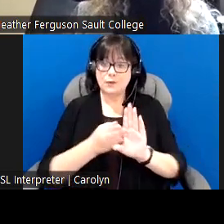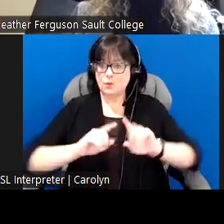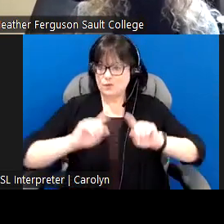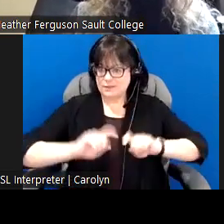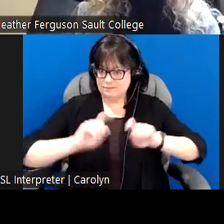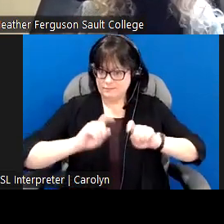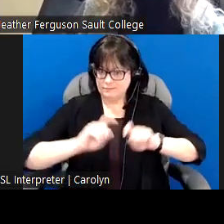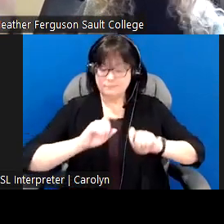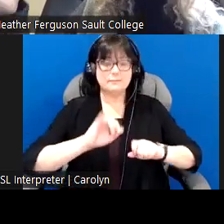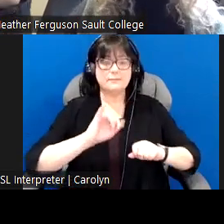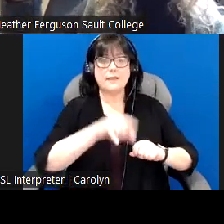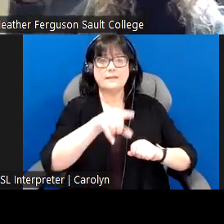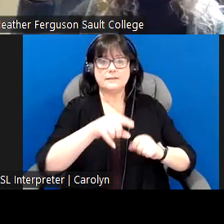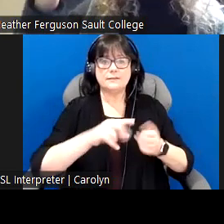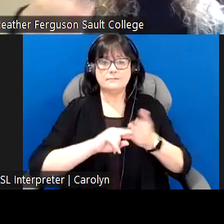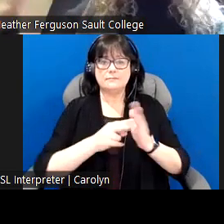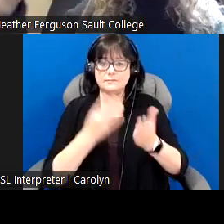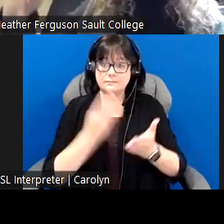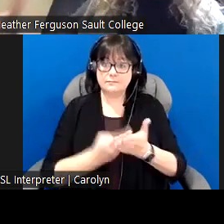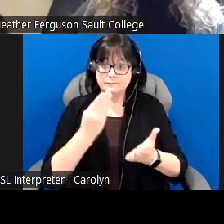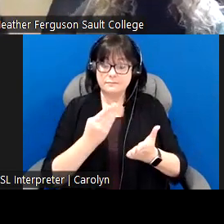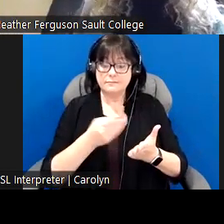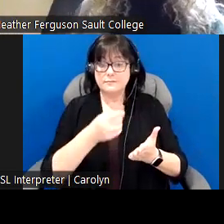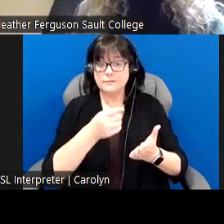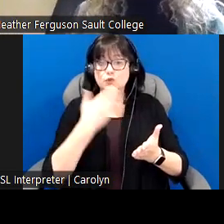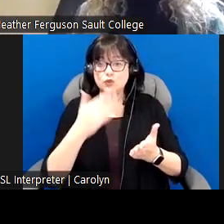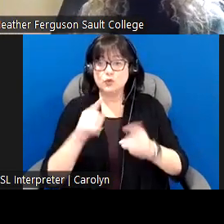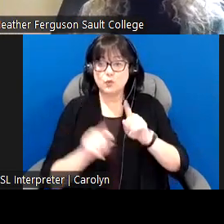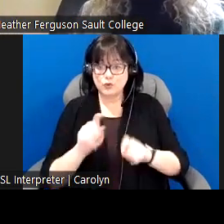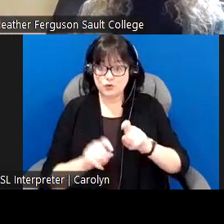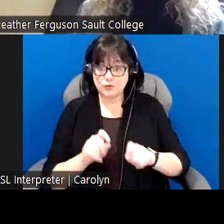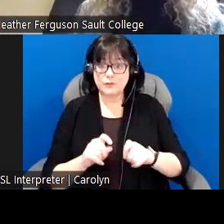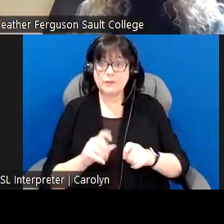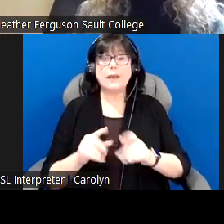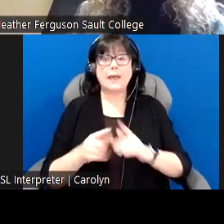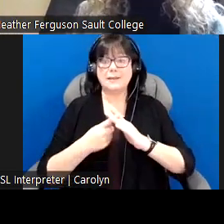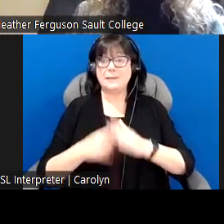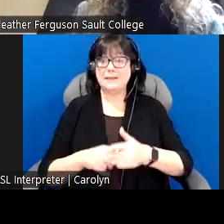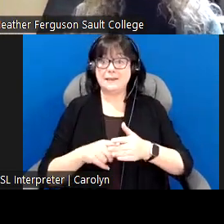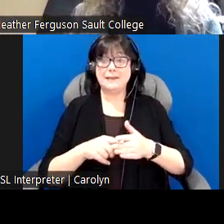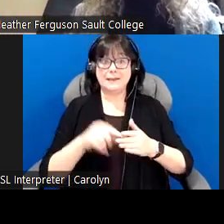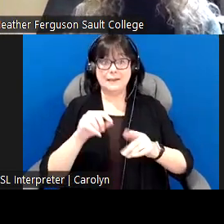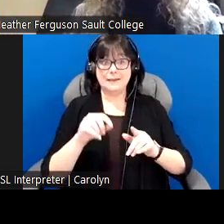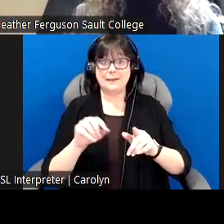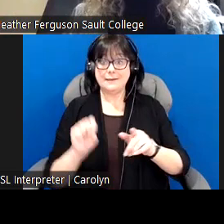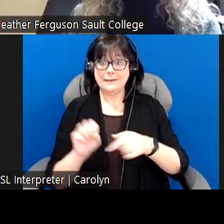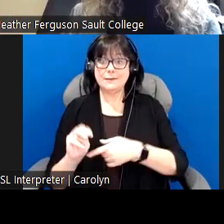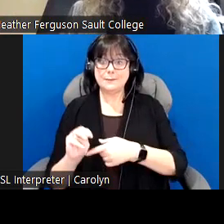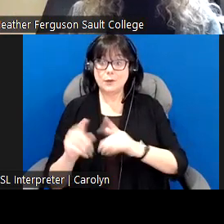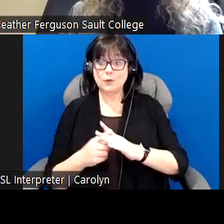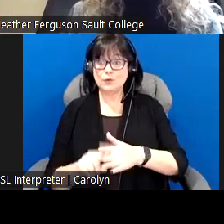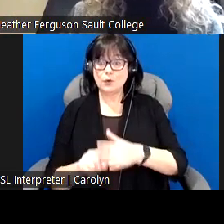was in the beginning stages, we were part of the pilot to help with making sure the